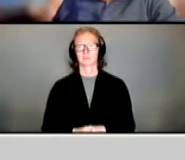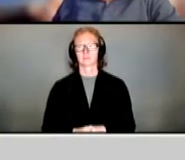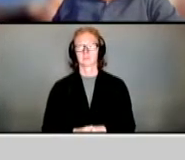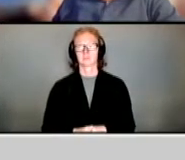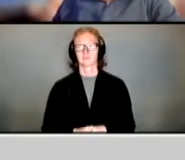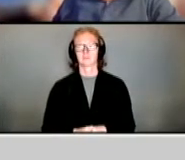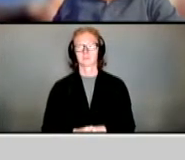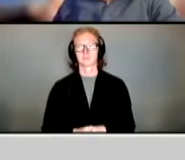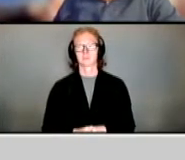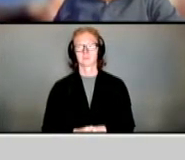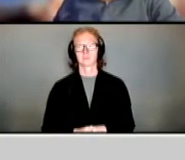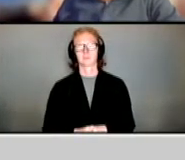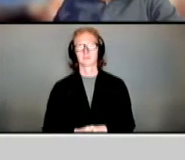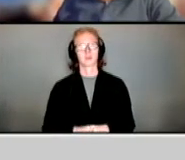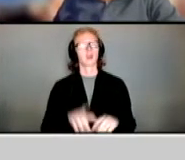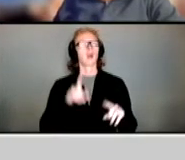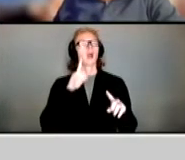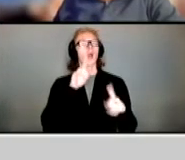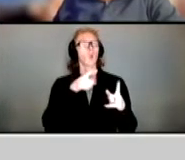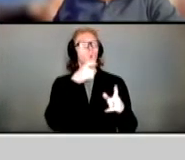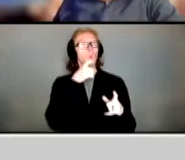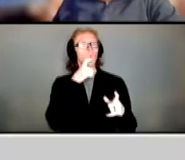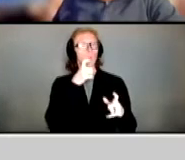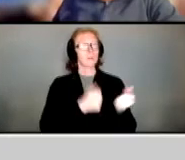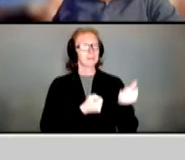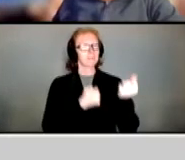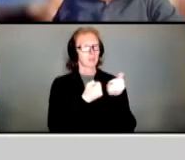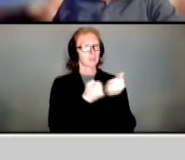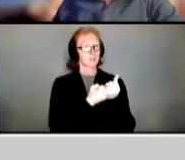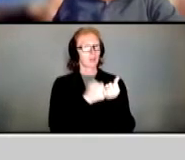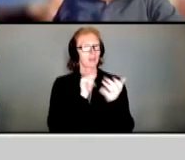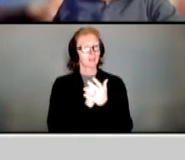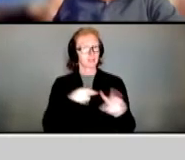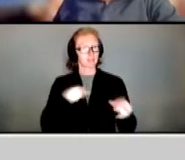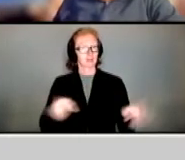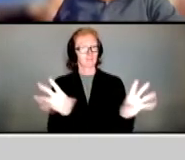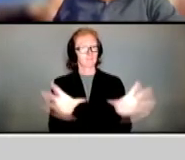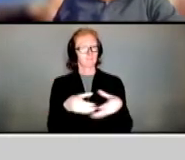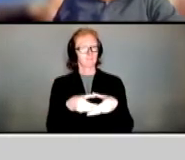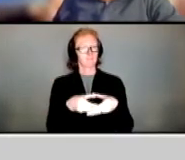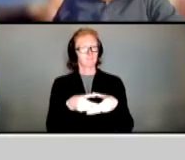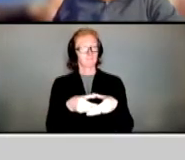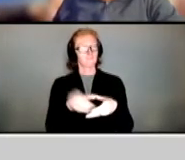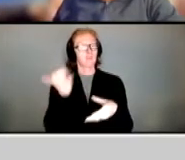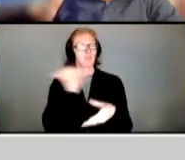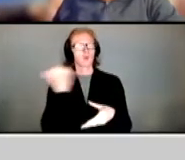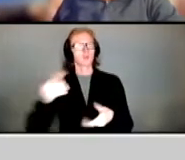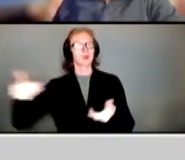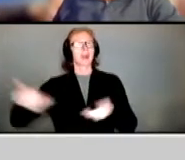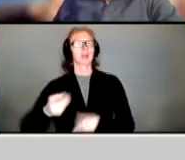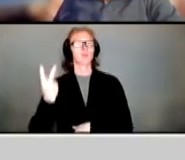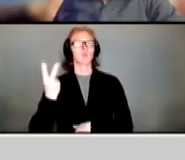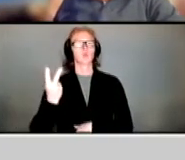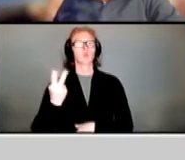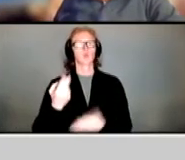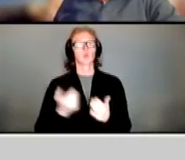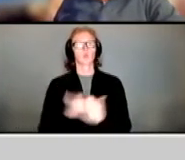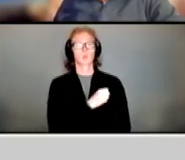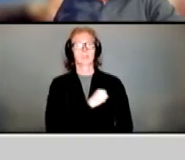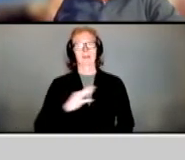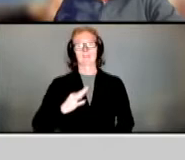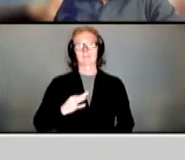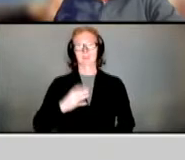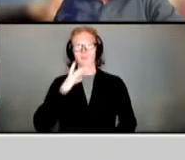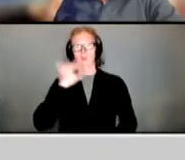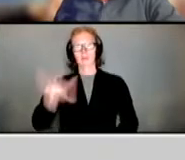would be. But they also have just hired two new staff members on the COPL